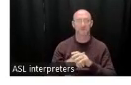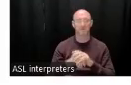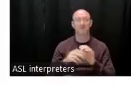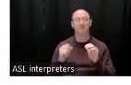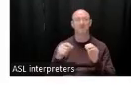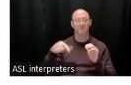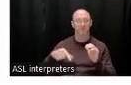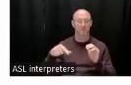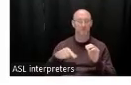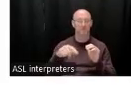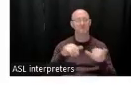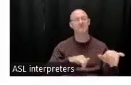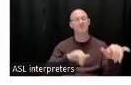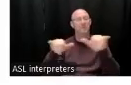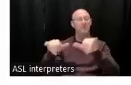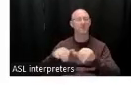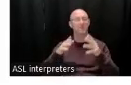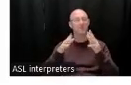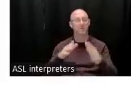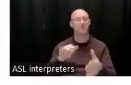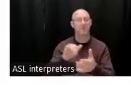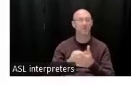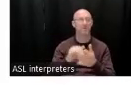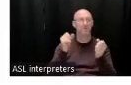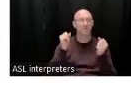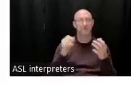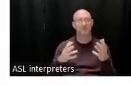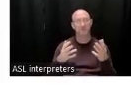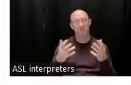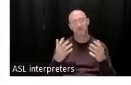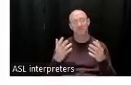is kind of a standard way that many